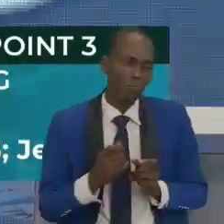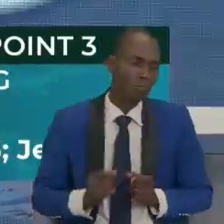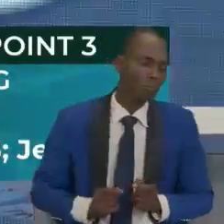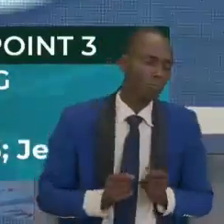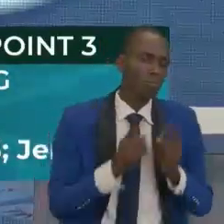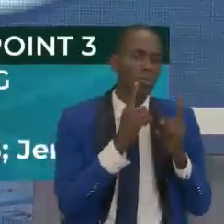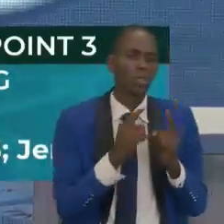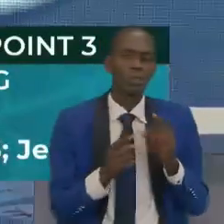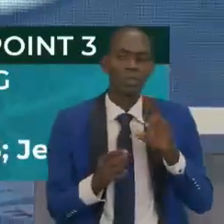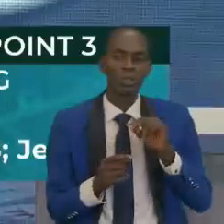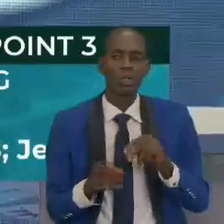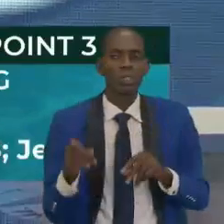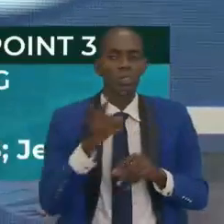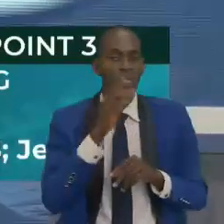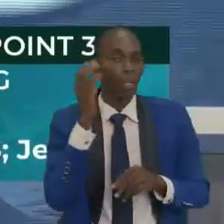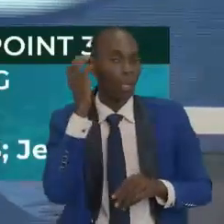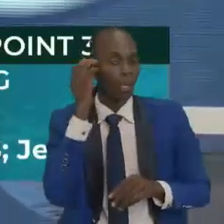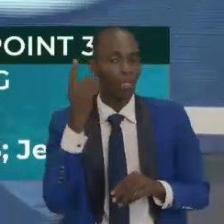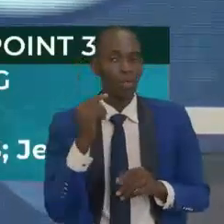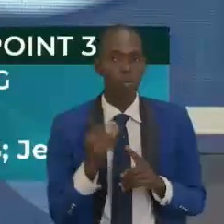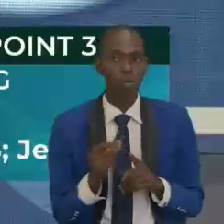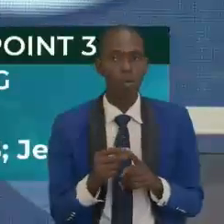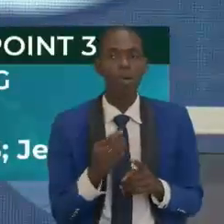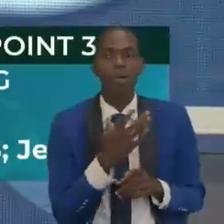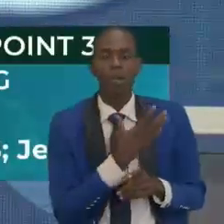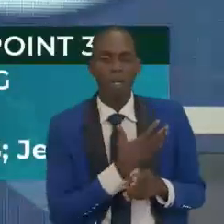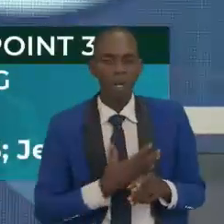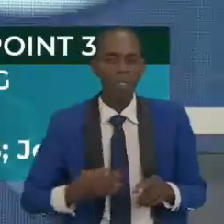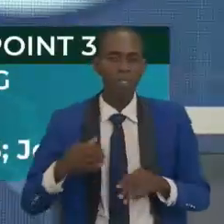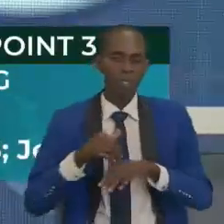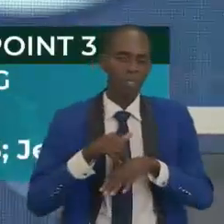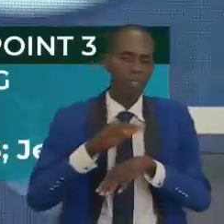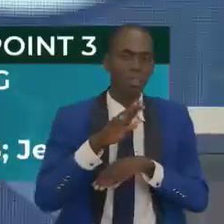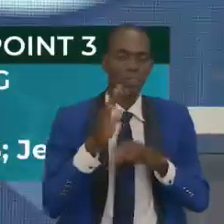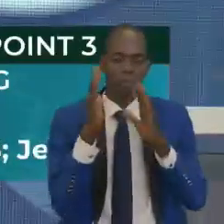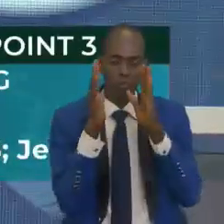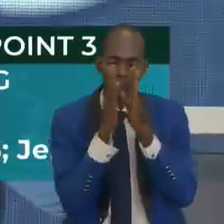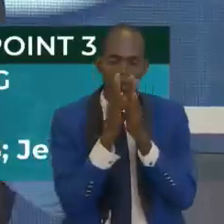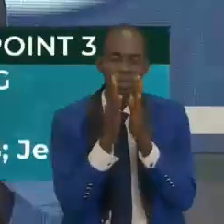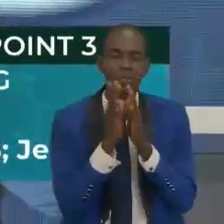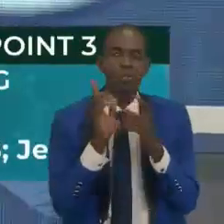They heard the word and they sent prayer to the God of heaven.